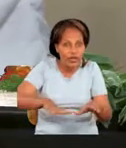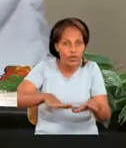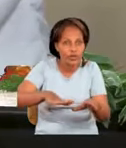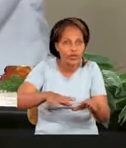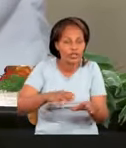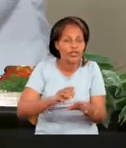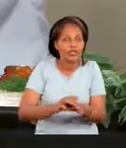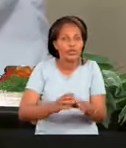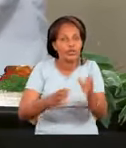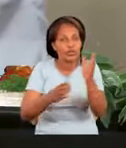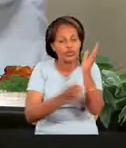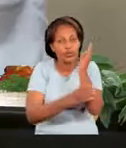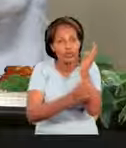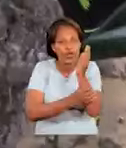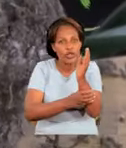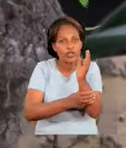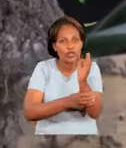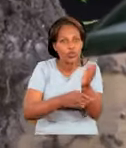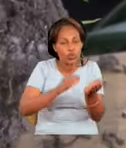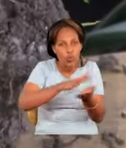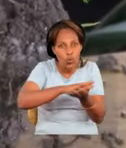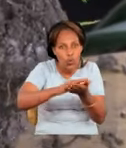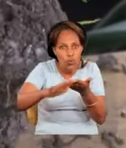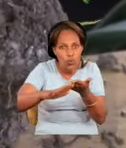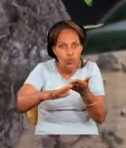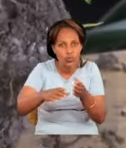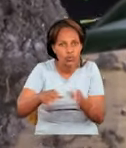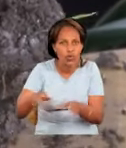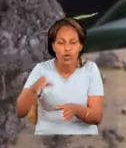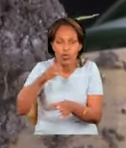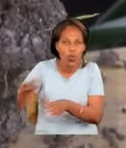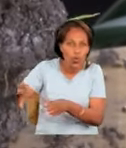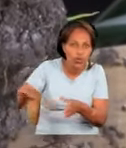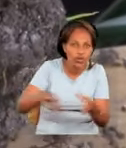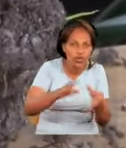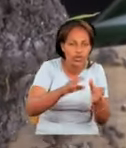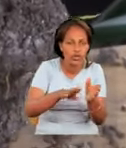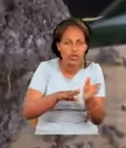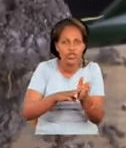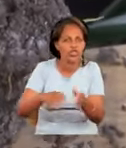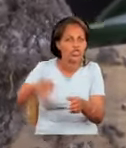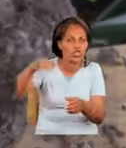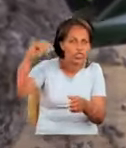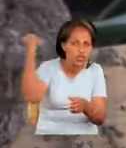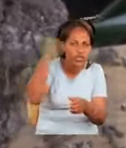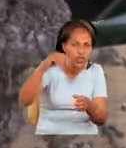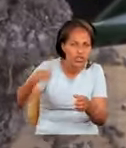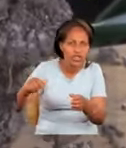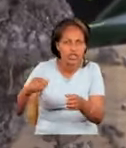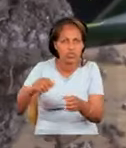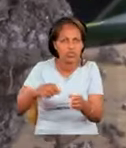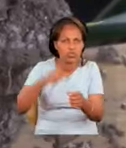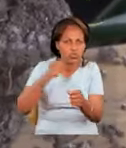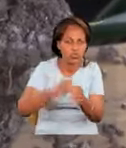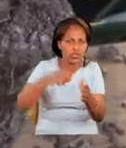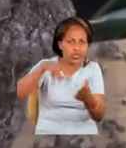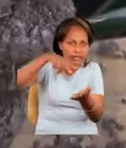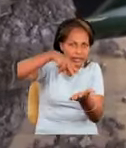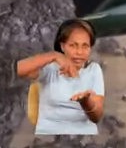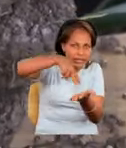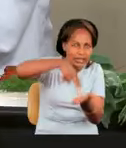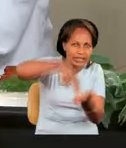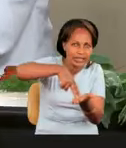the plant will not be washed away by flowing water or by strong air. It stays in that place. So the root